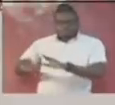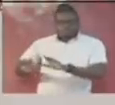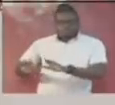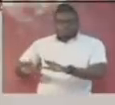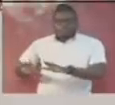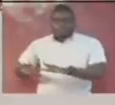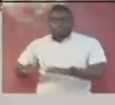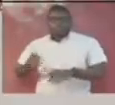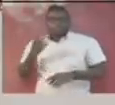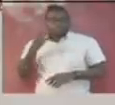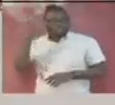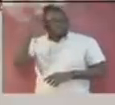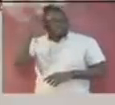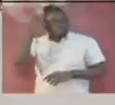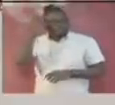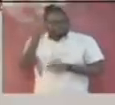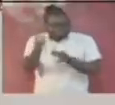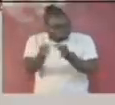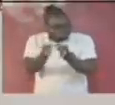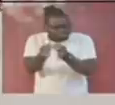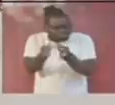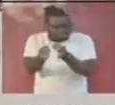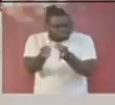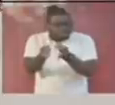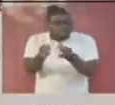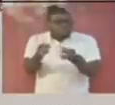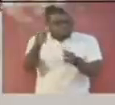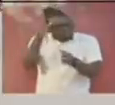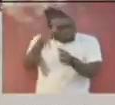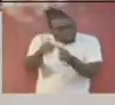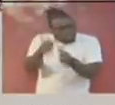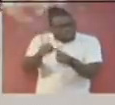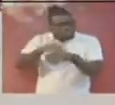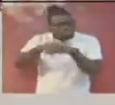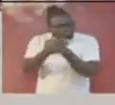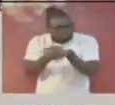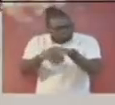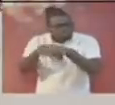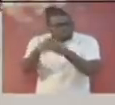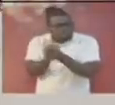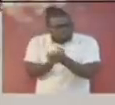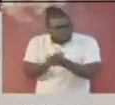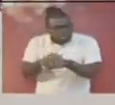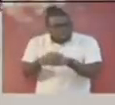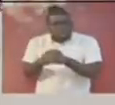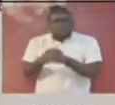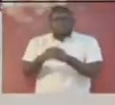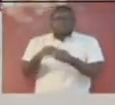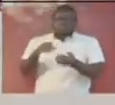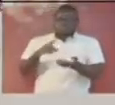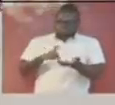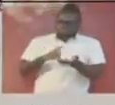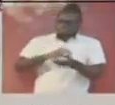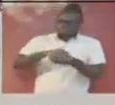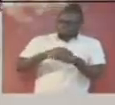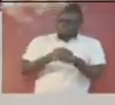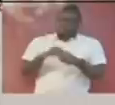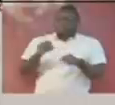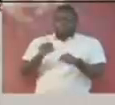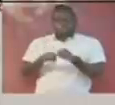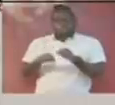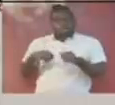hand washing and things like that, so that they go out to school knowing what they need to be